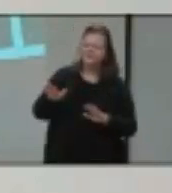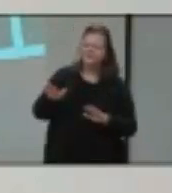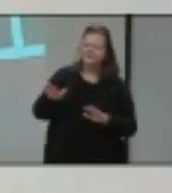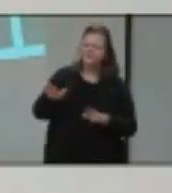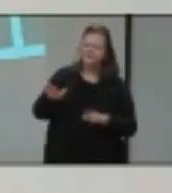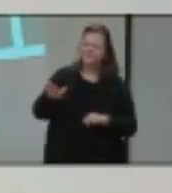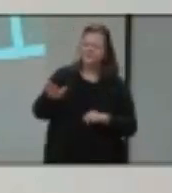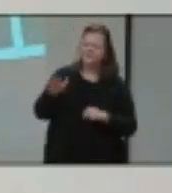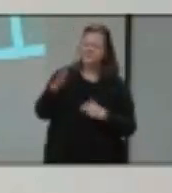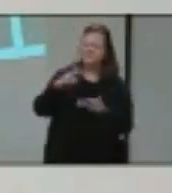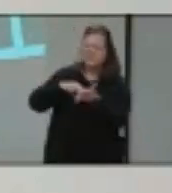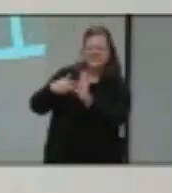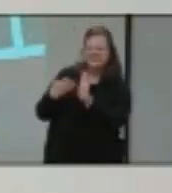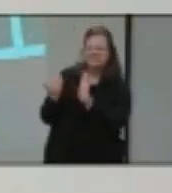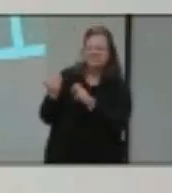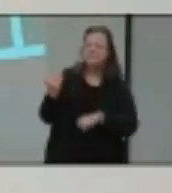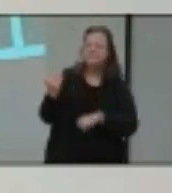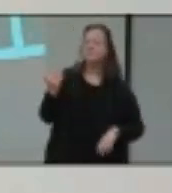that?